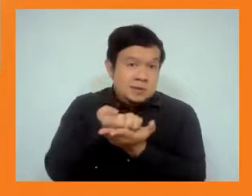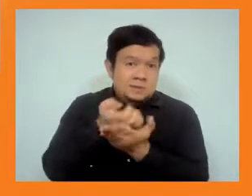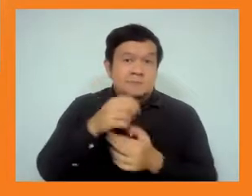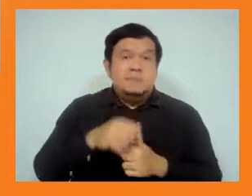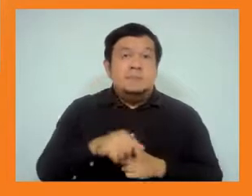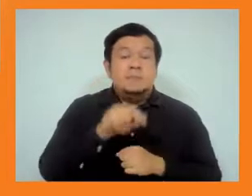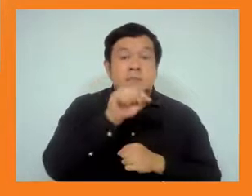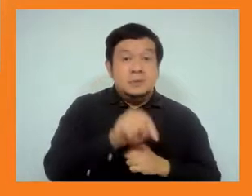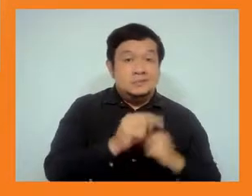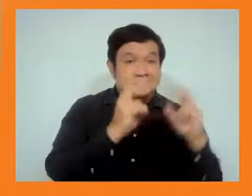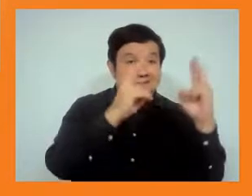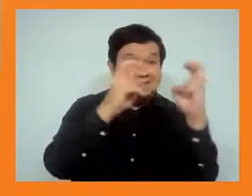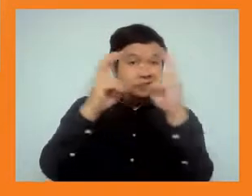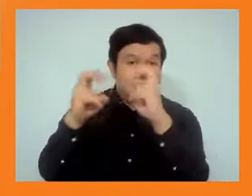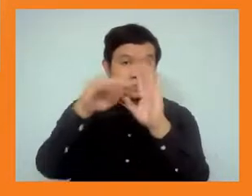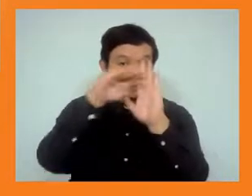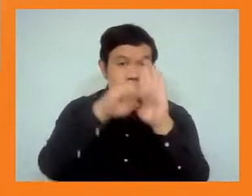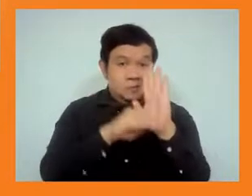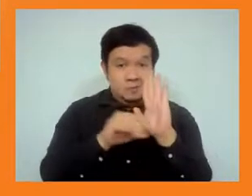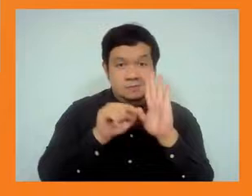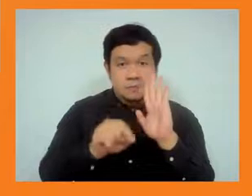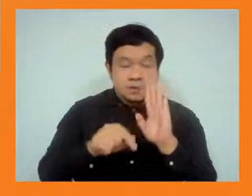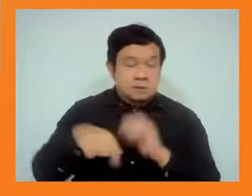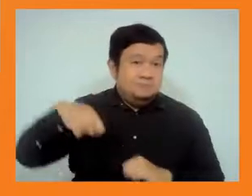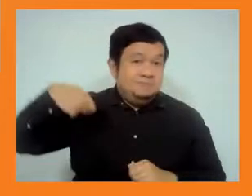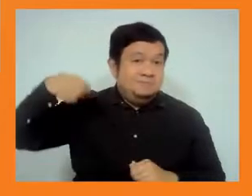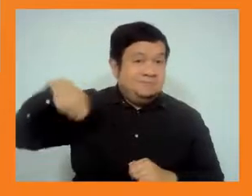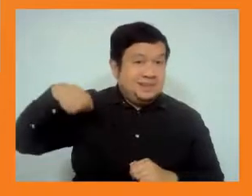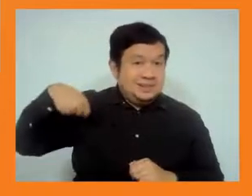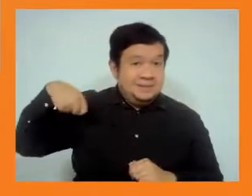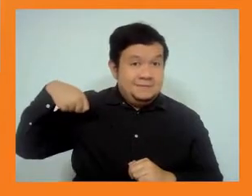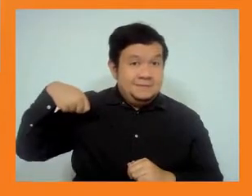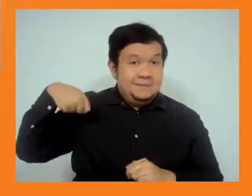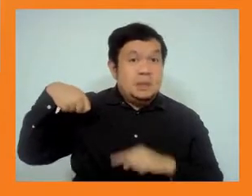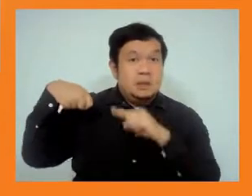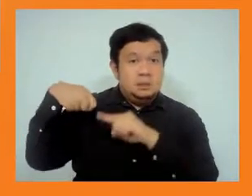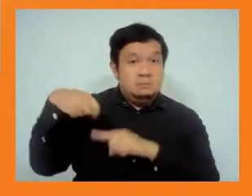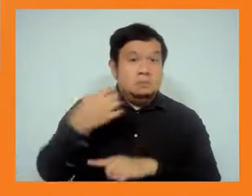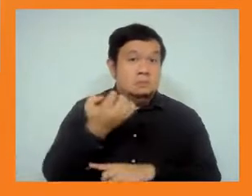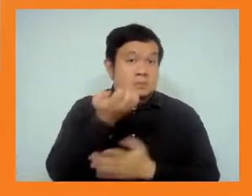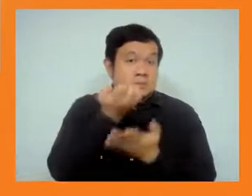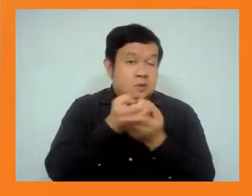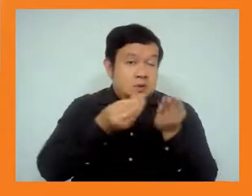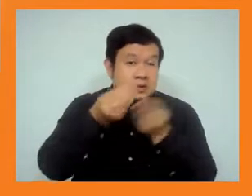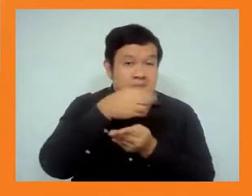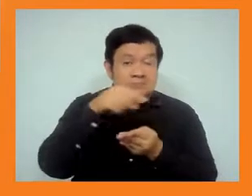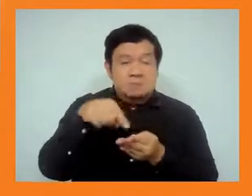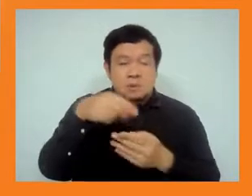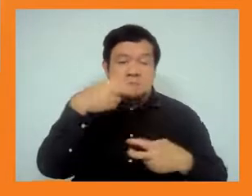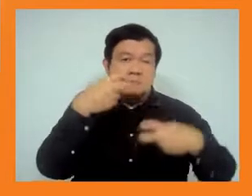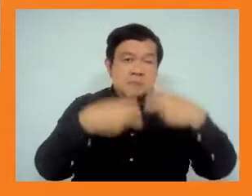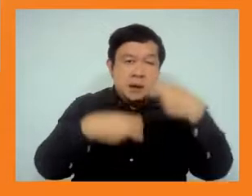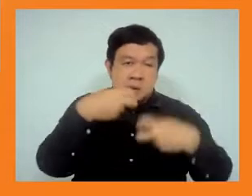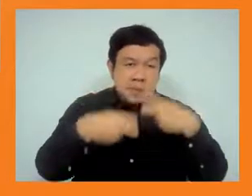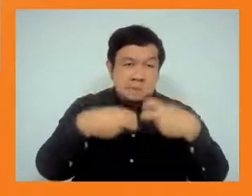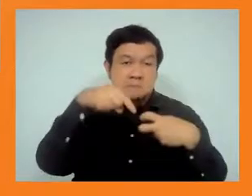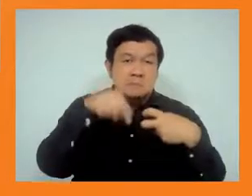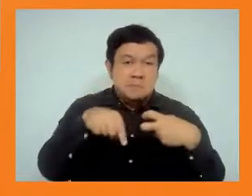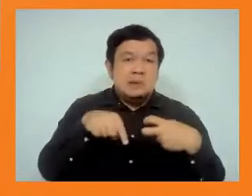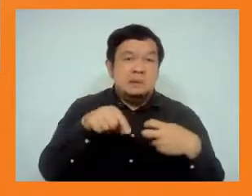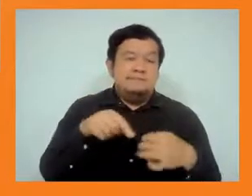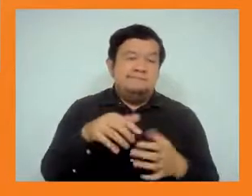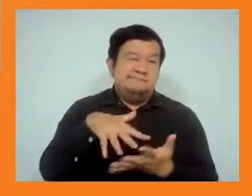those sites. So they were expecting some trouble. So therefore, although we hear some of those issues, that we are not allowed